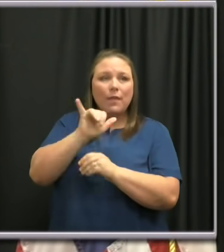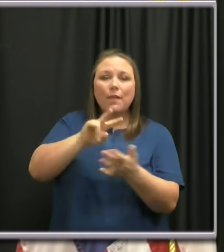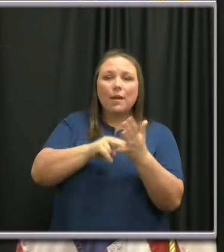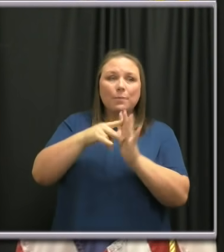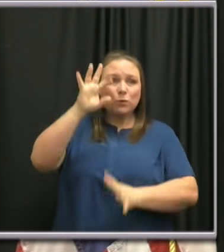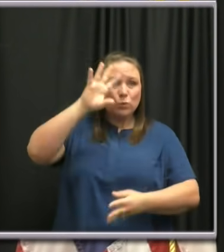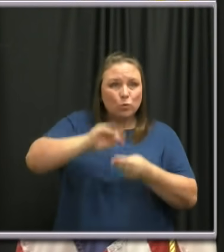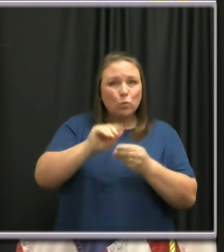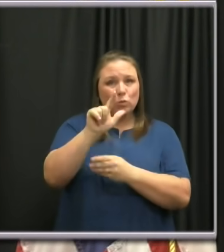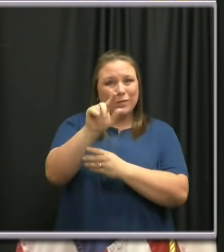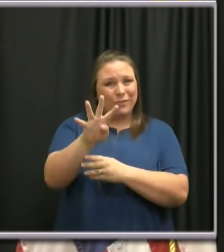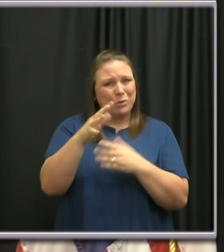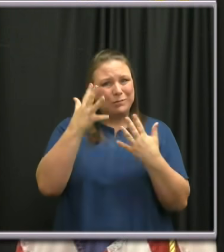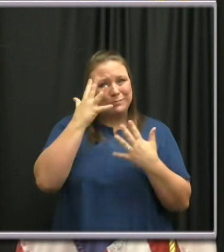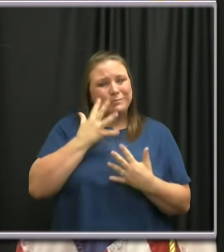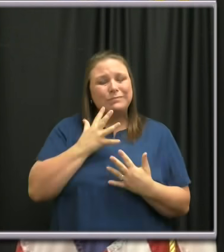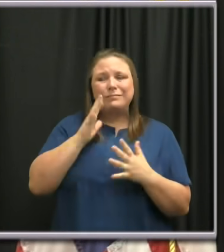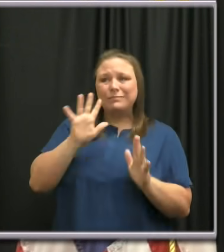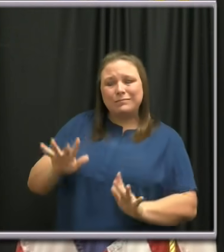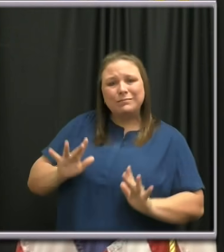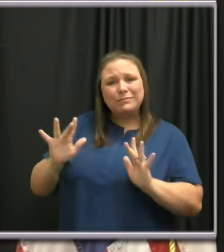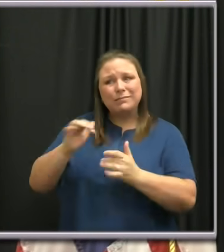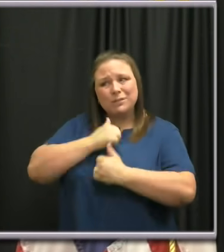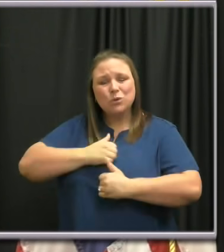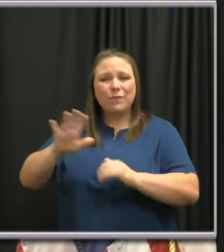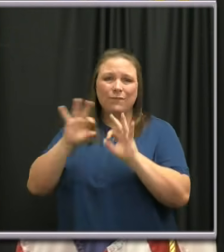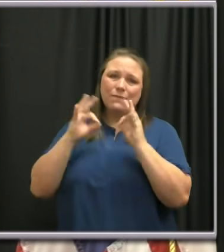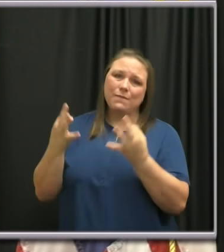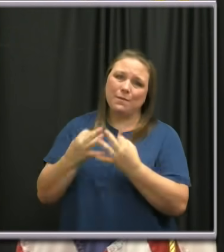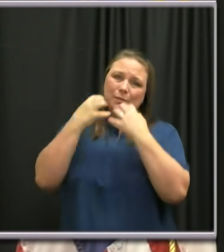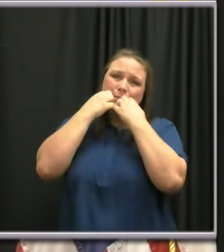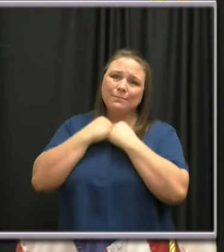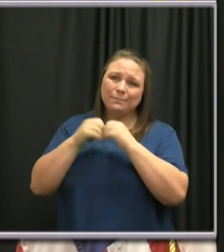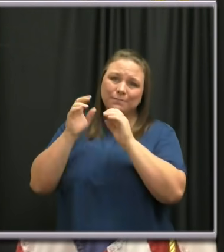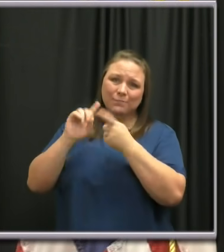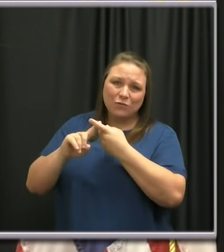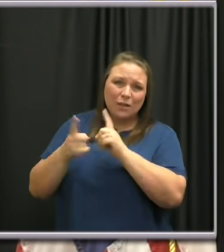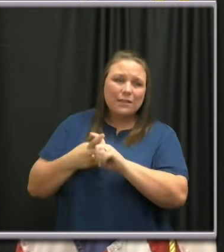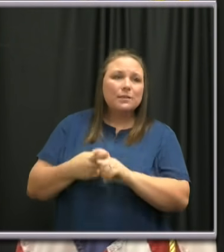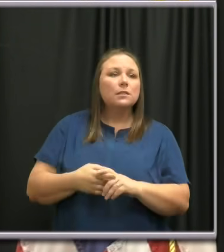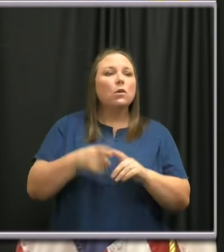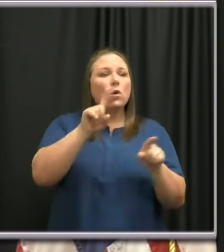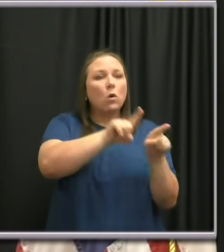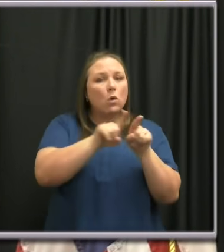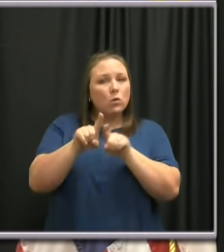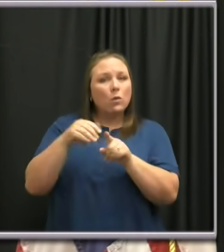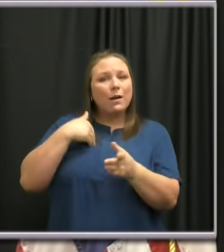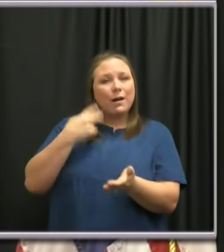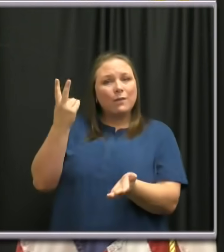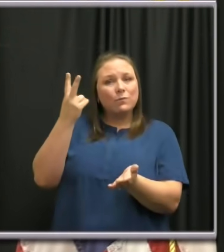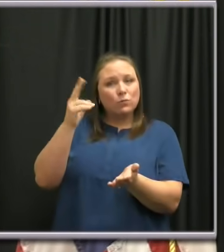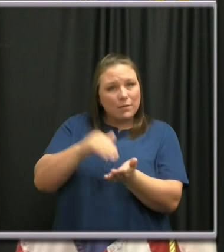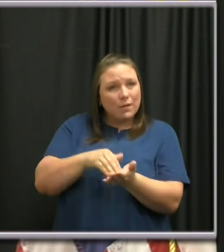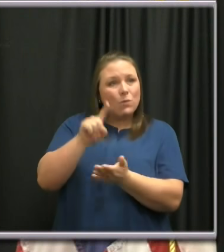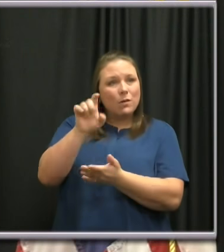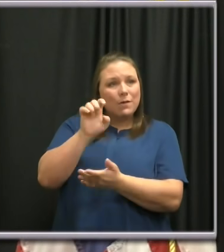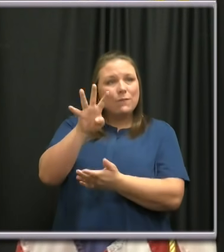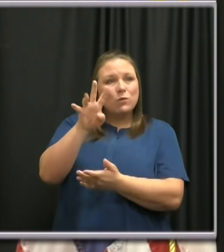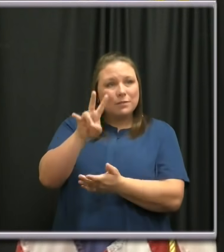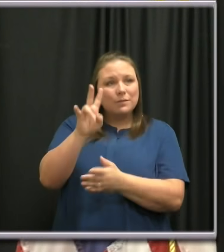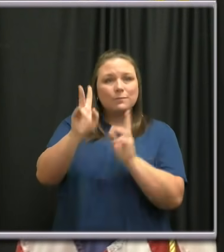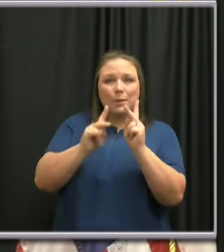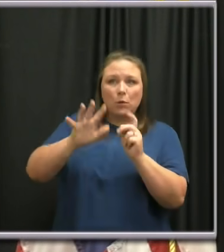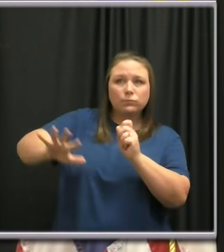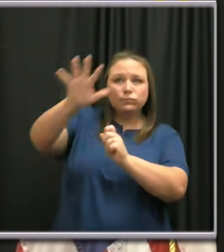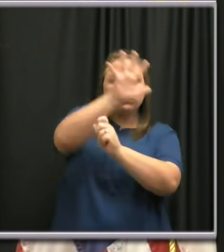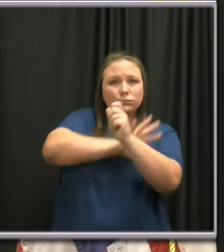Nashville to 24. Our sympathies go out to their families. There are an additional 2,147 cases in our surrounding